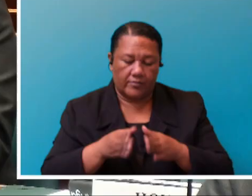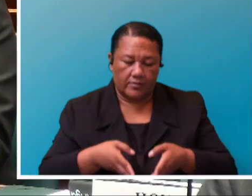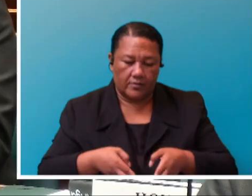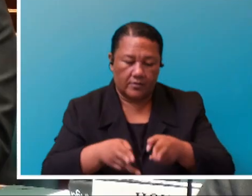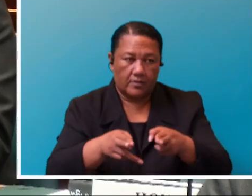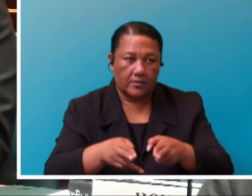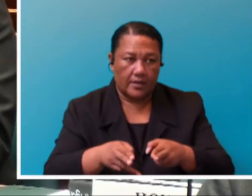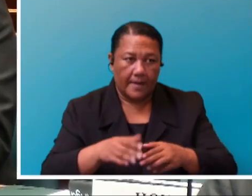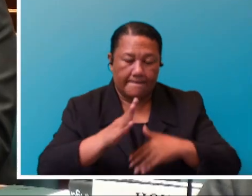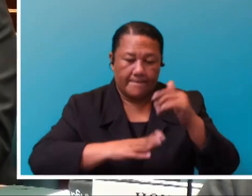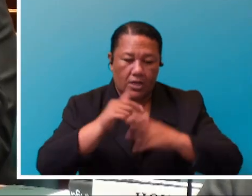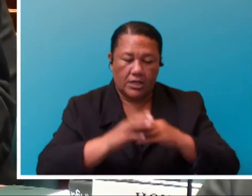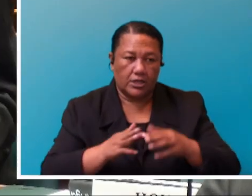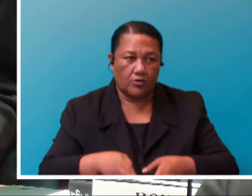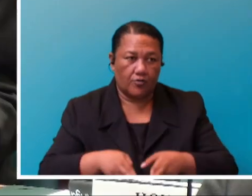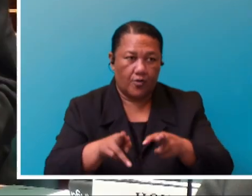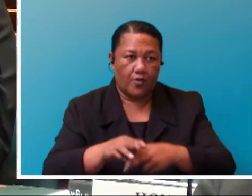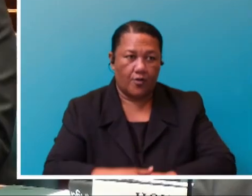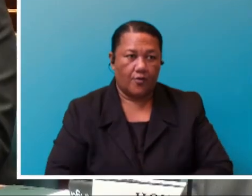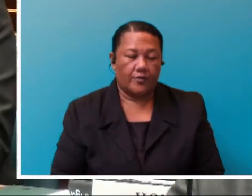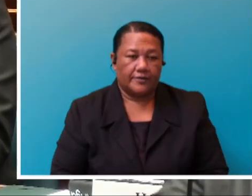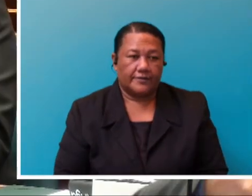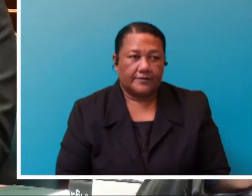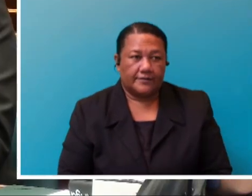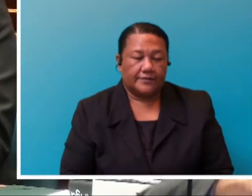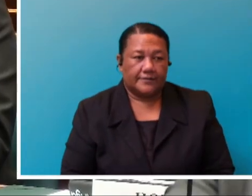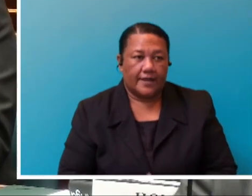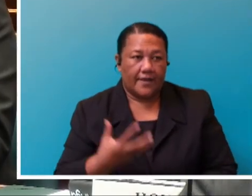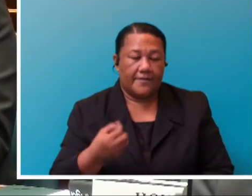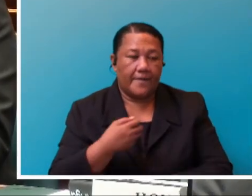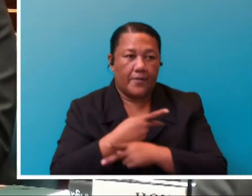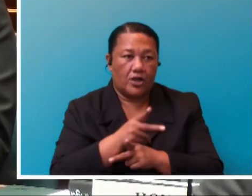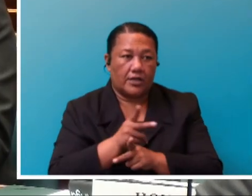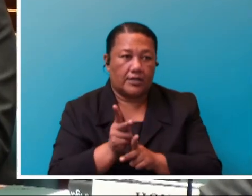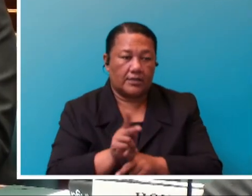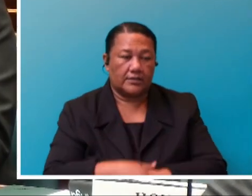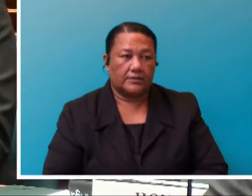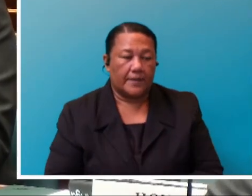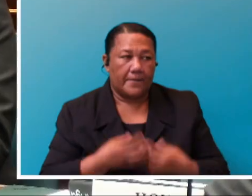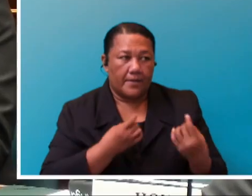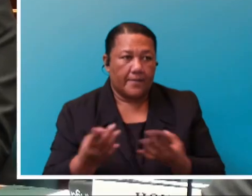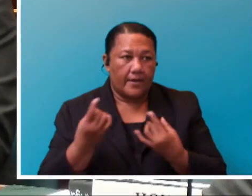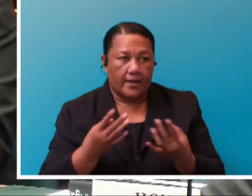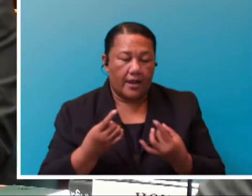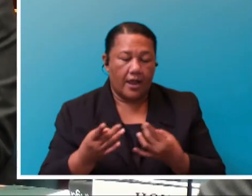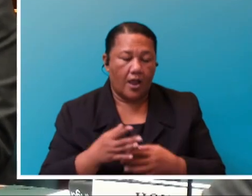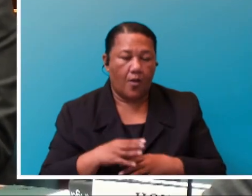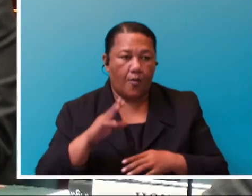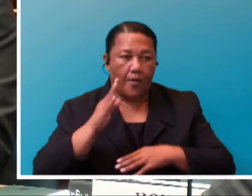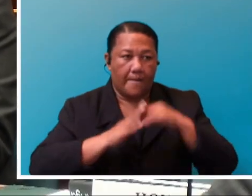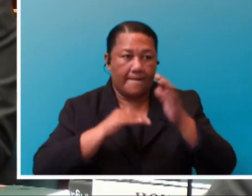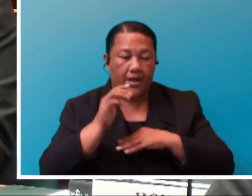restoring trust, increasing production, preparing for the infrastructure that